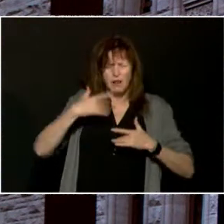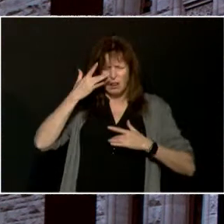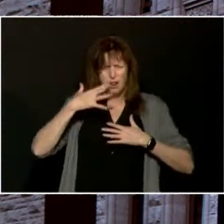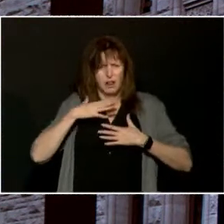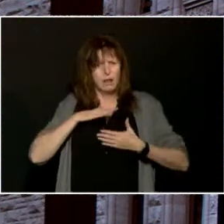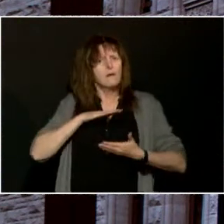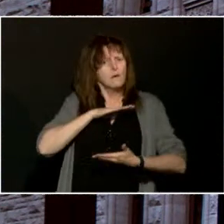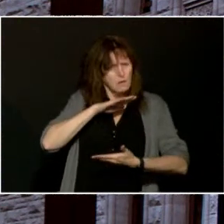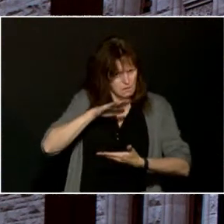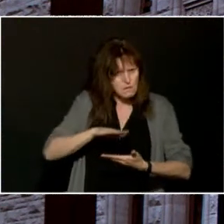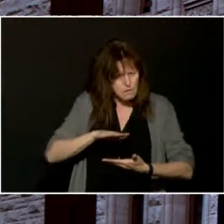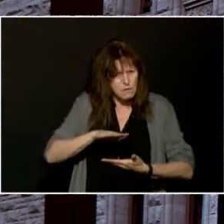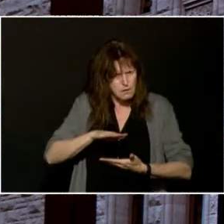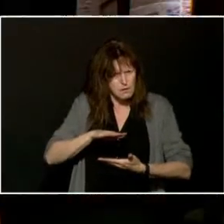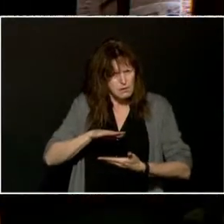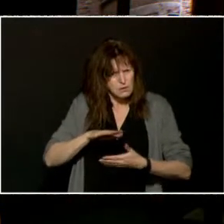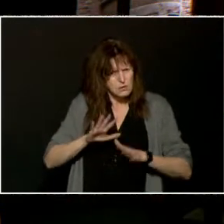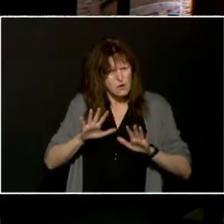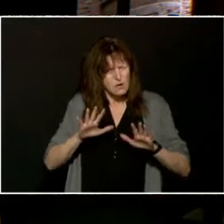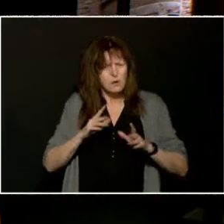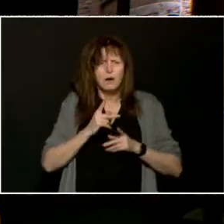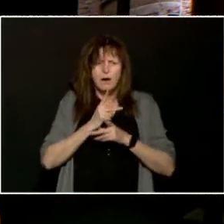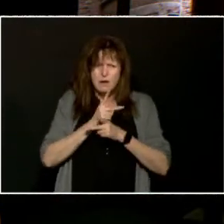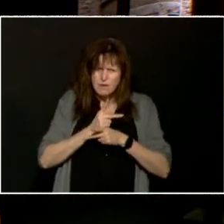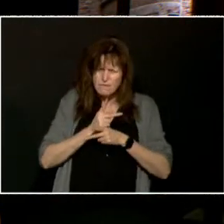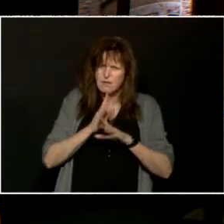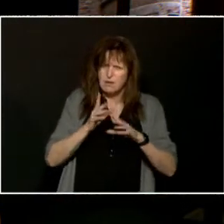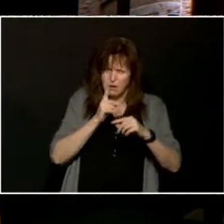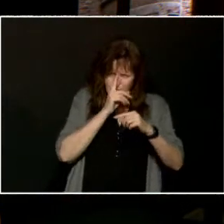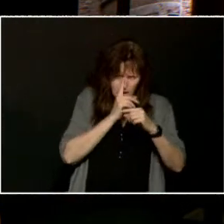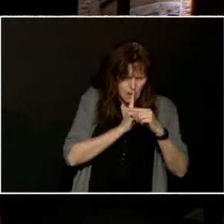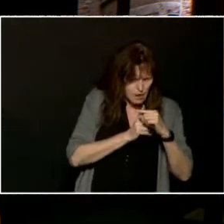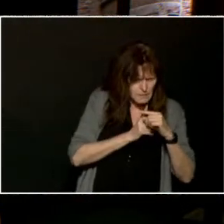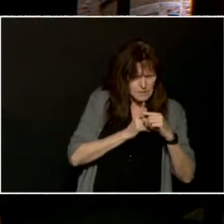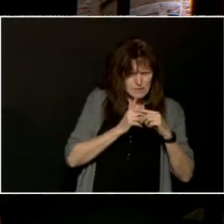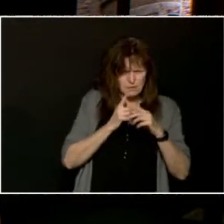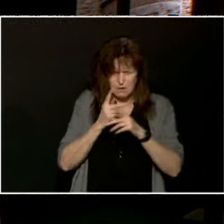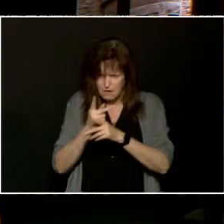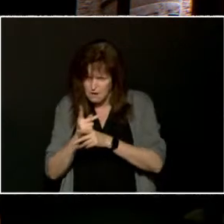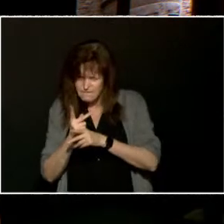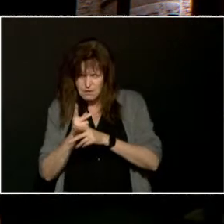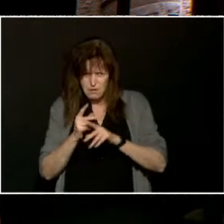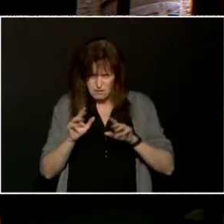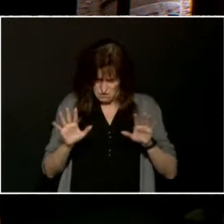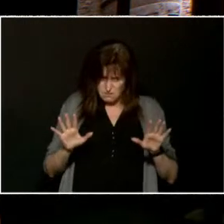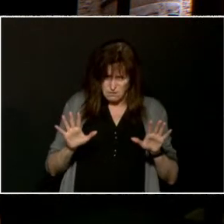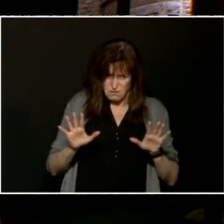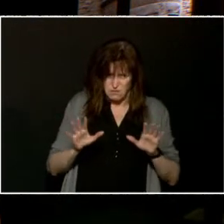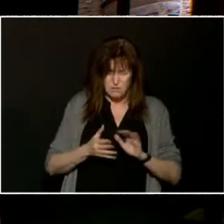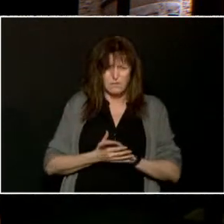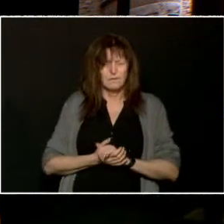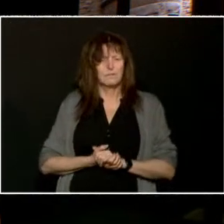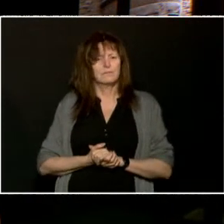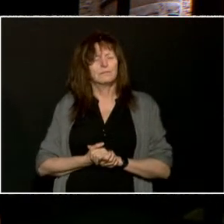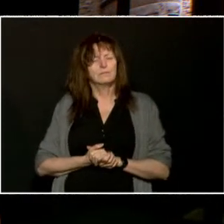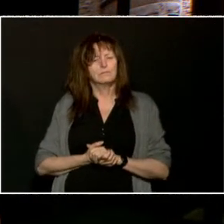cautiously optimistic. Next question. Sergio Rangio, CTV.